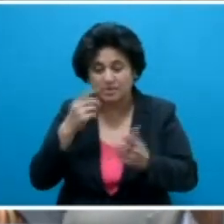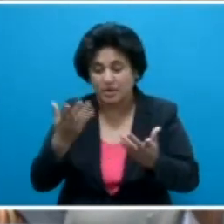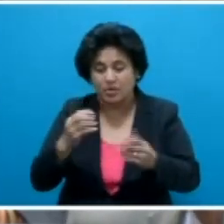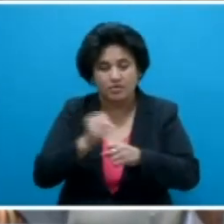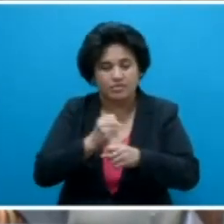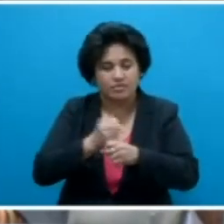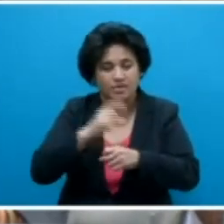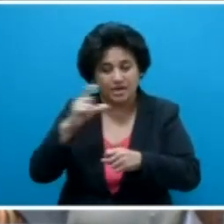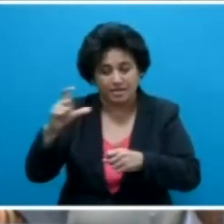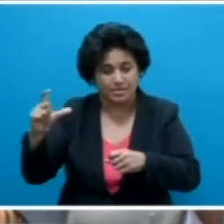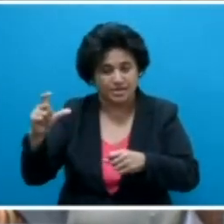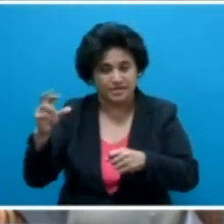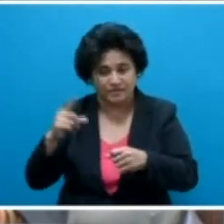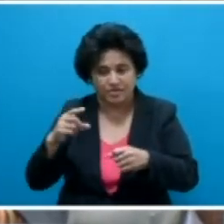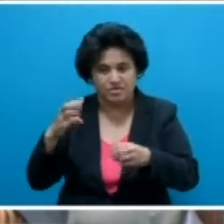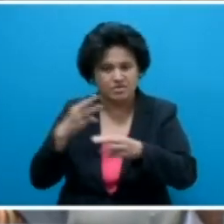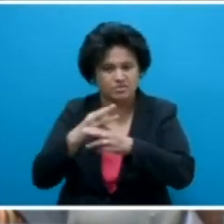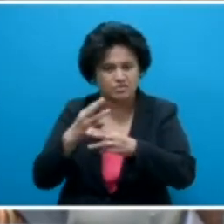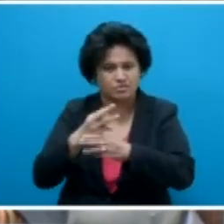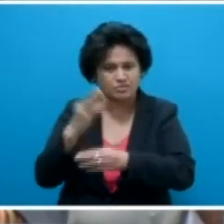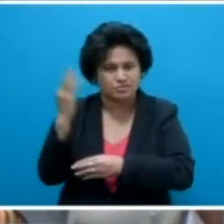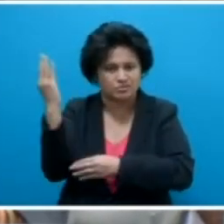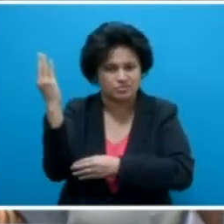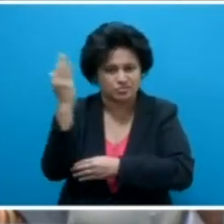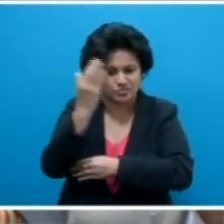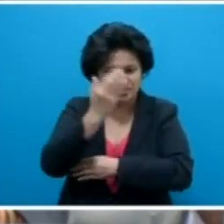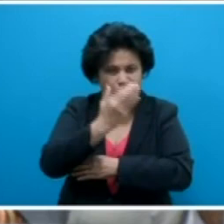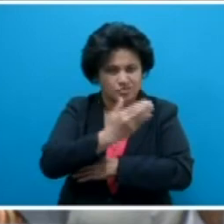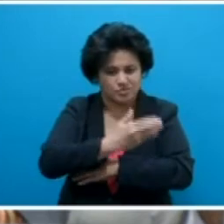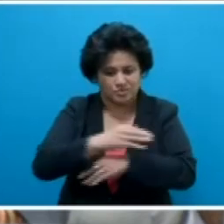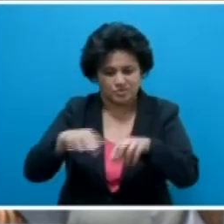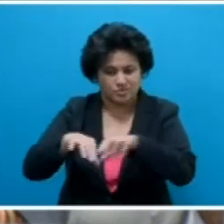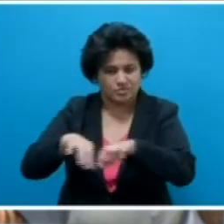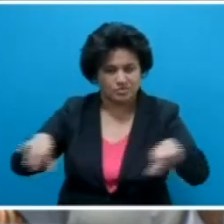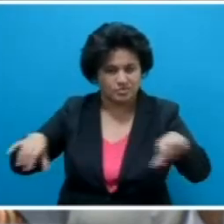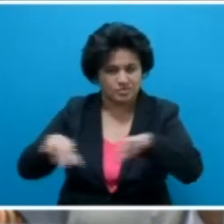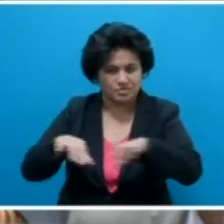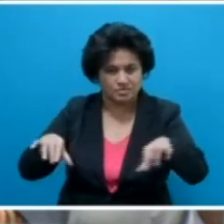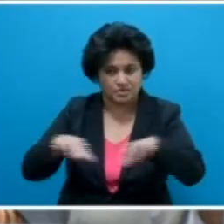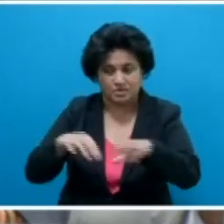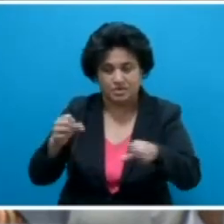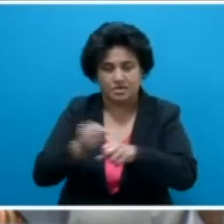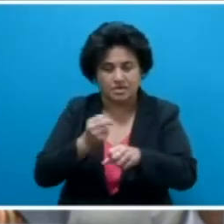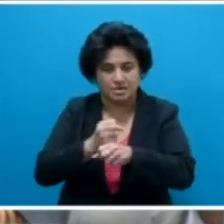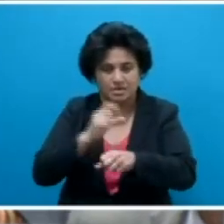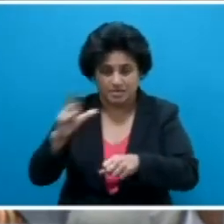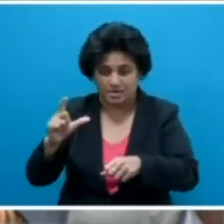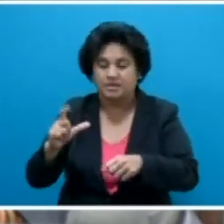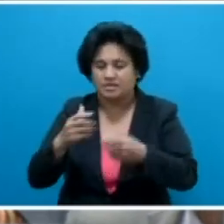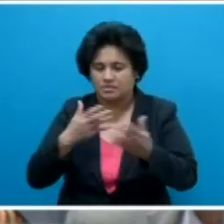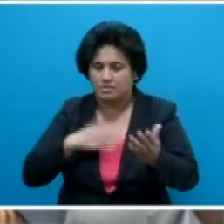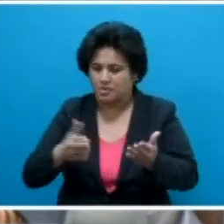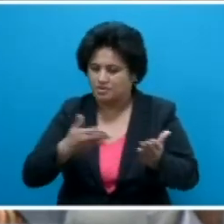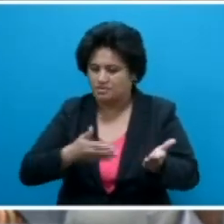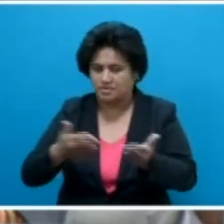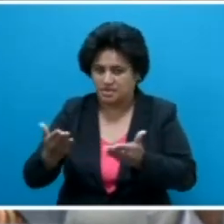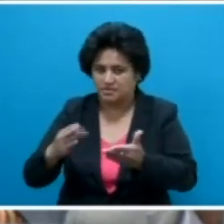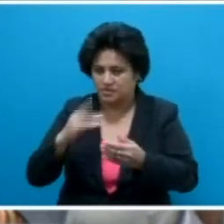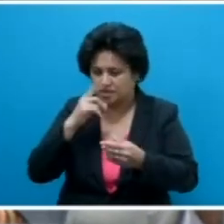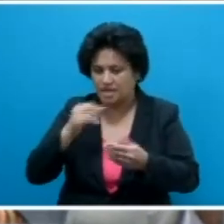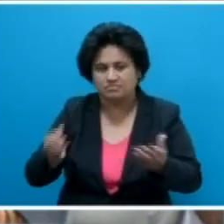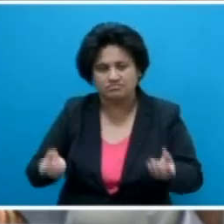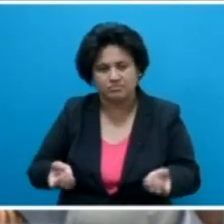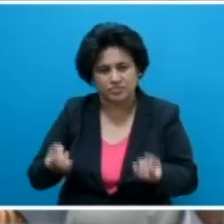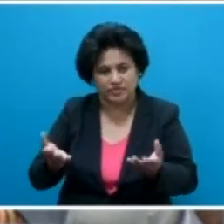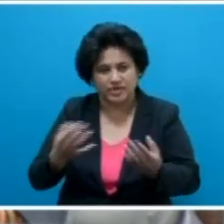better plan and implement their operations, which my ministry will monitor very closely to ensure they abide by Fiji's